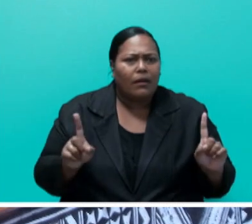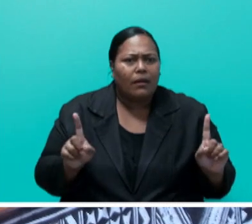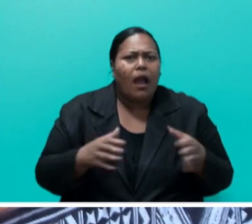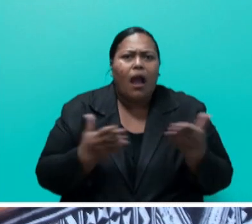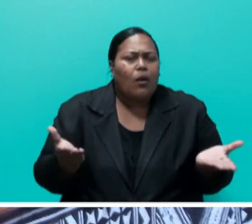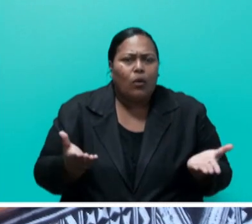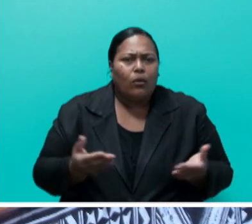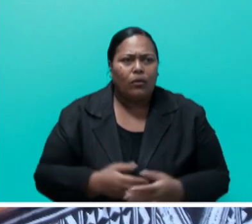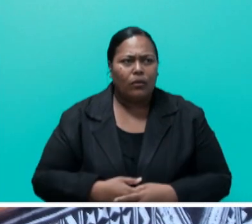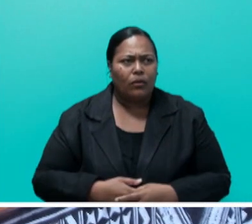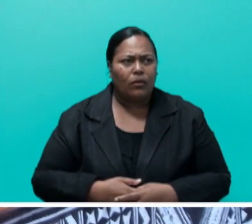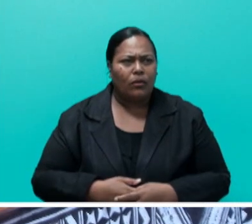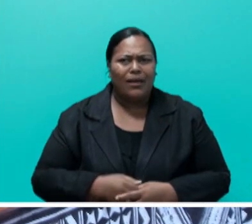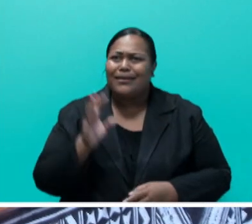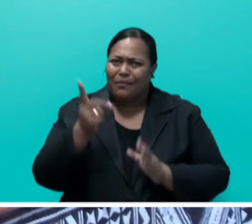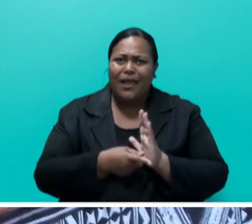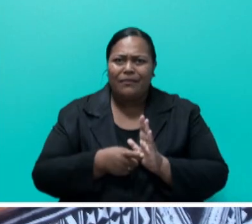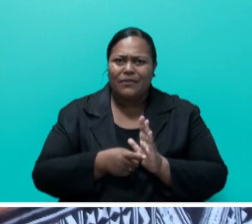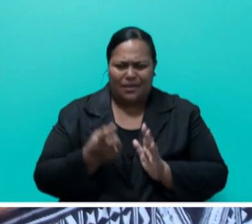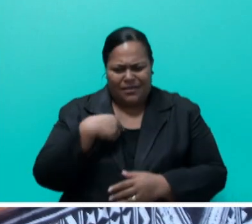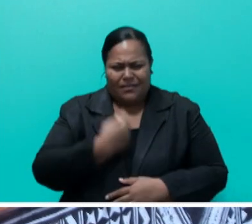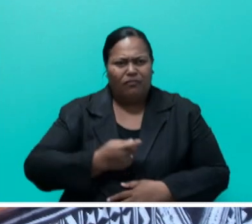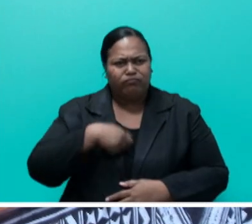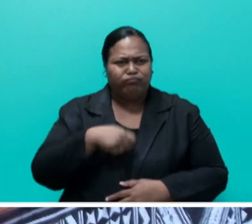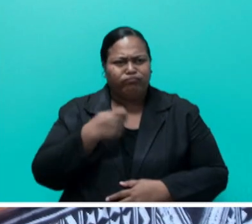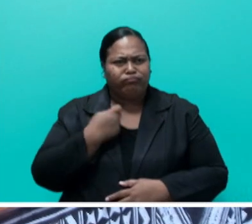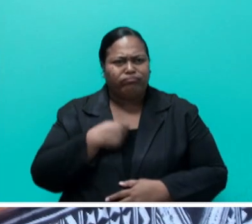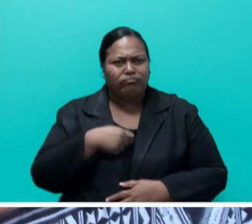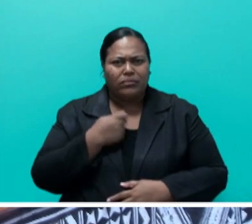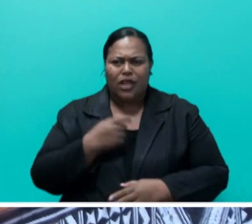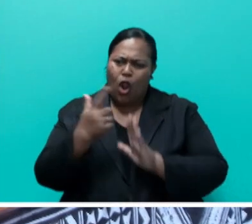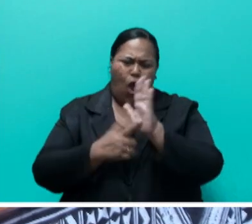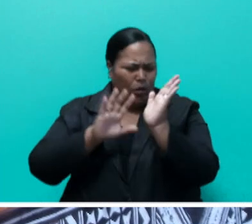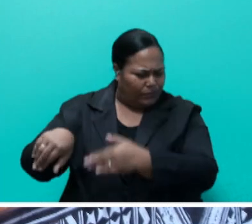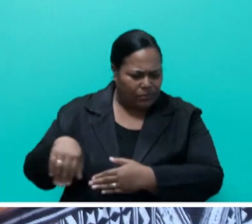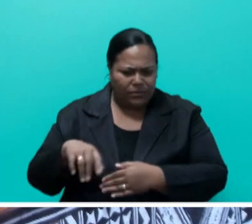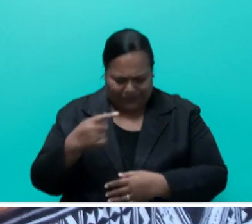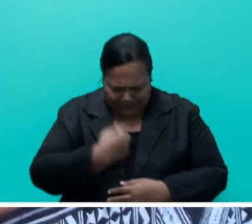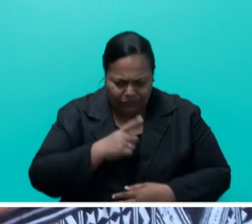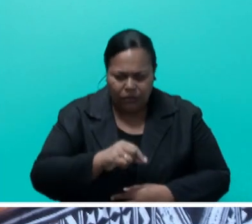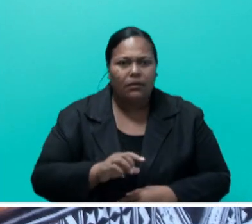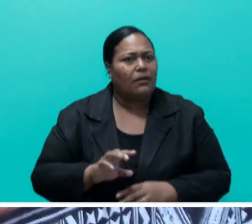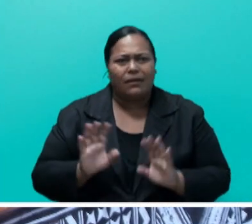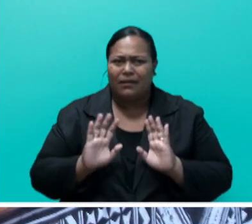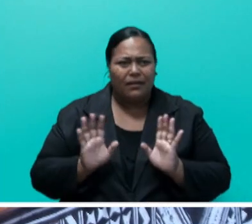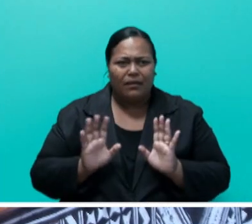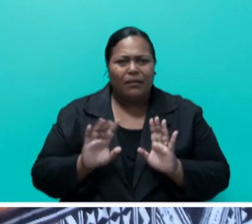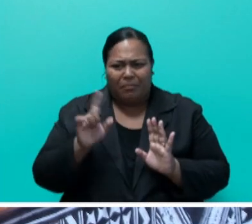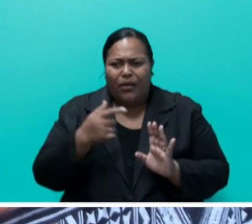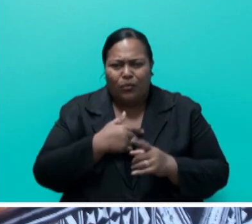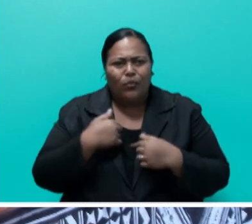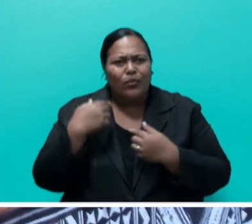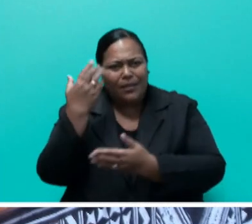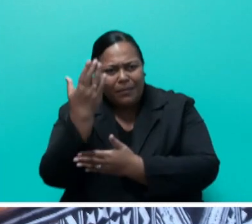We can even take the laws into our own hands, but we rely on the people that take care of the laws.